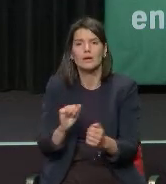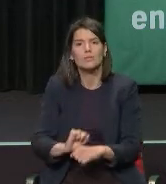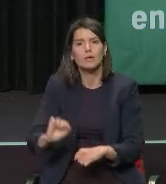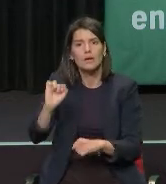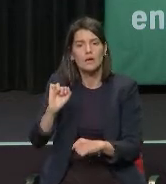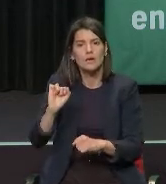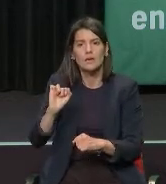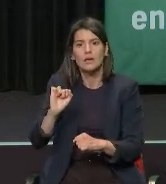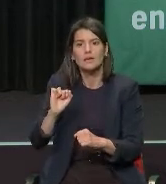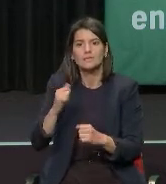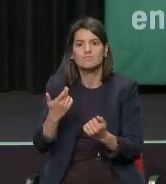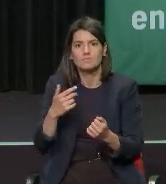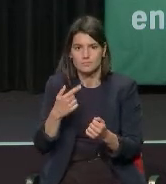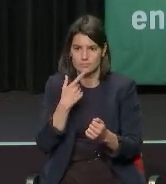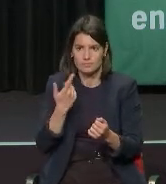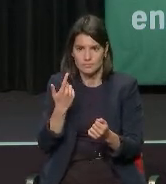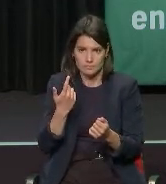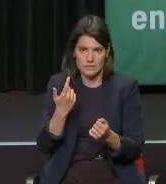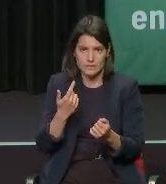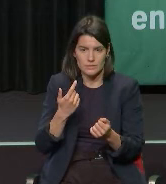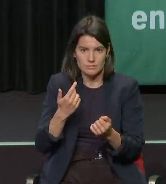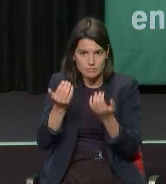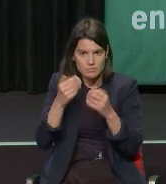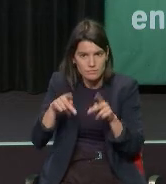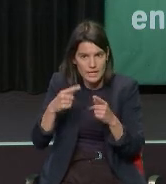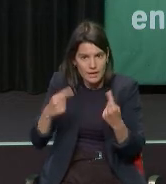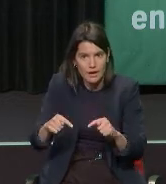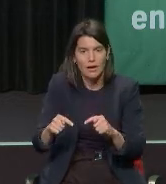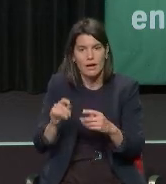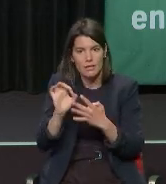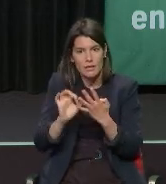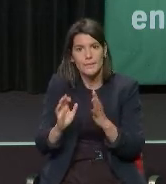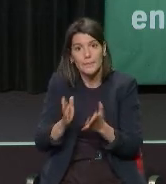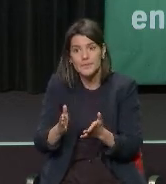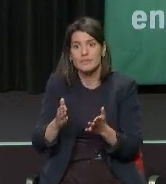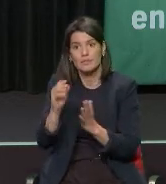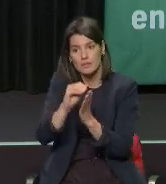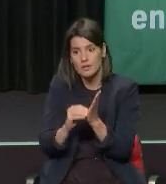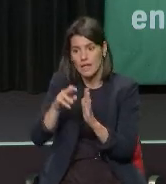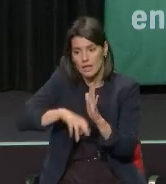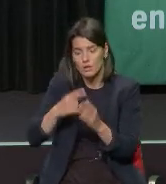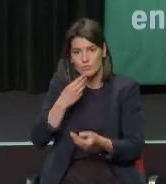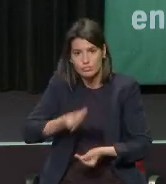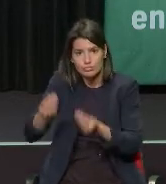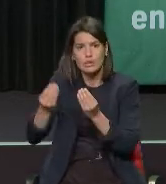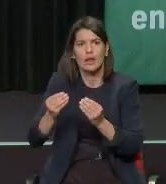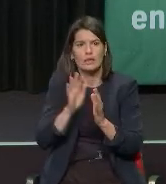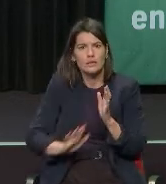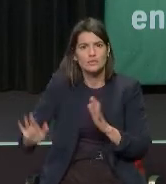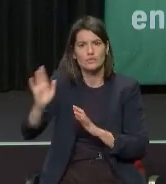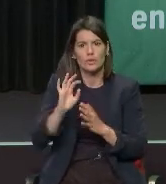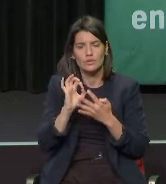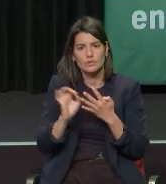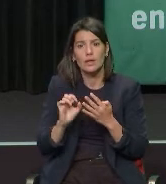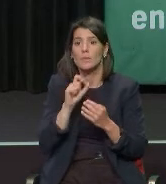know of the requirements. They know the IPCC methodologies, the variables that they need to report on, they have the national definitions, and they can